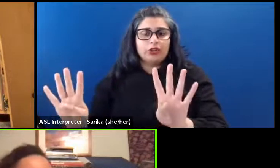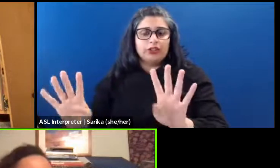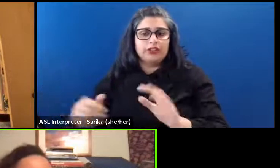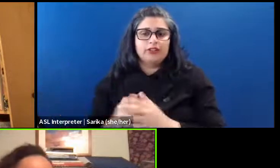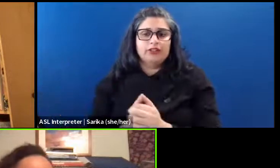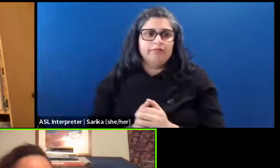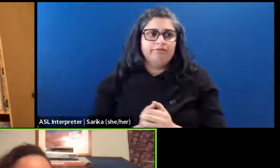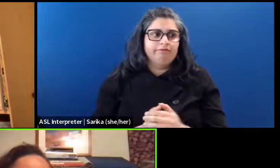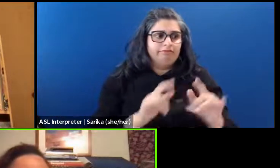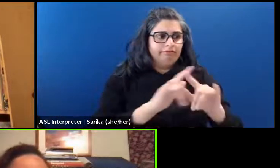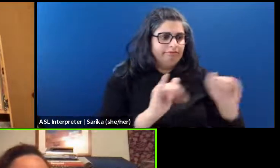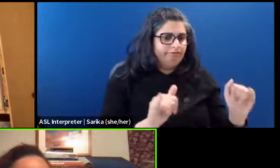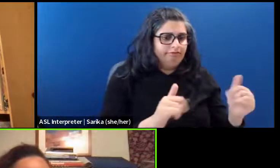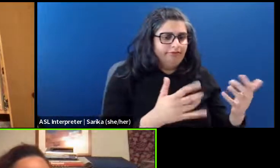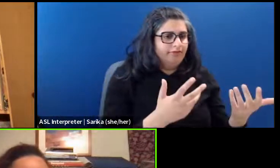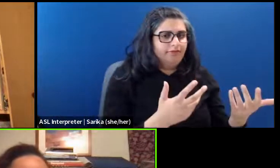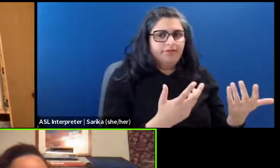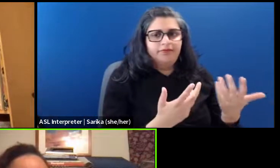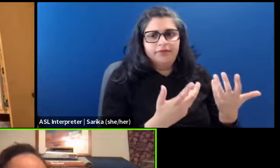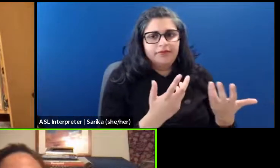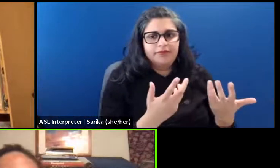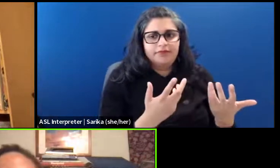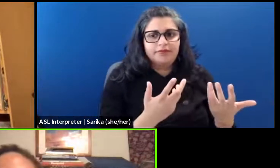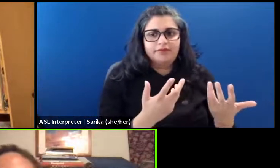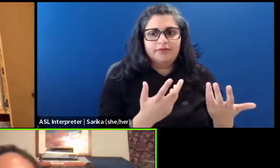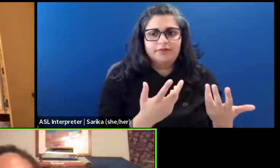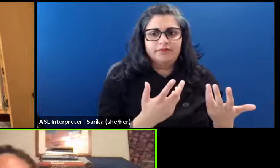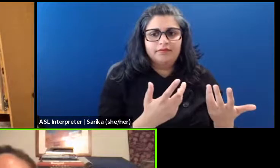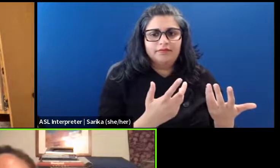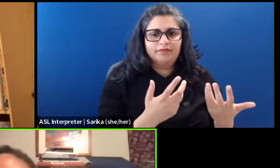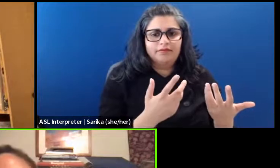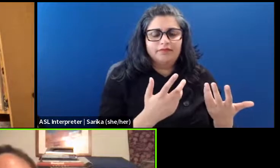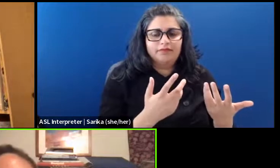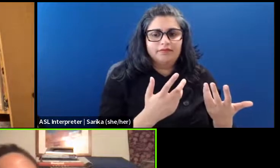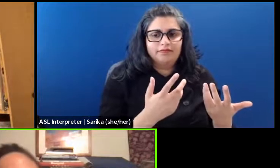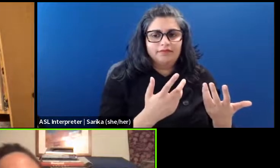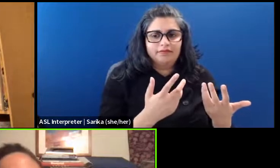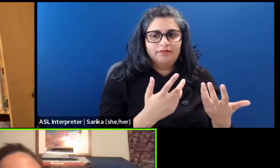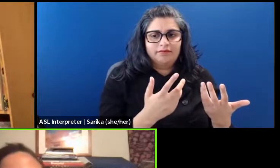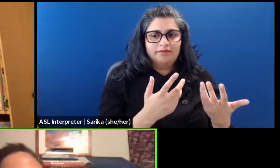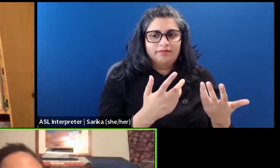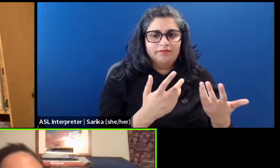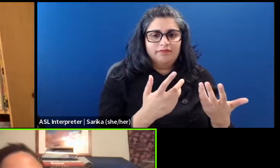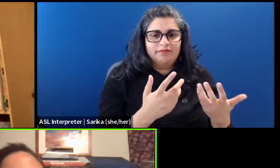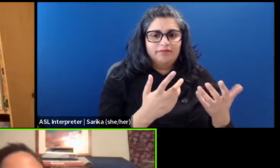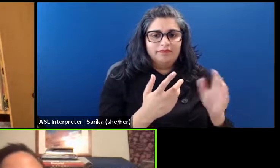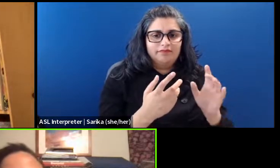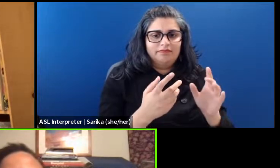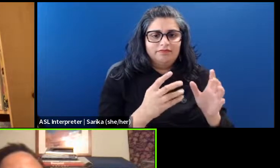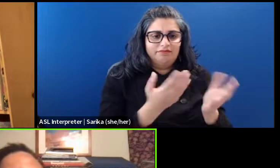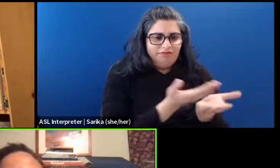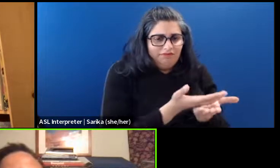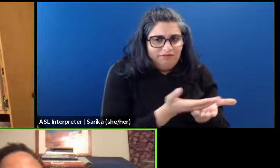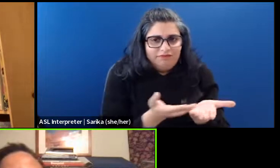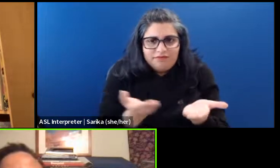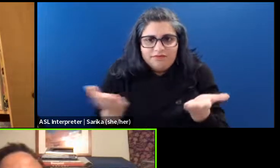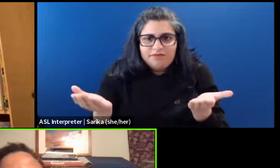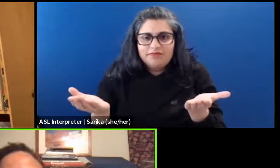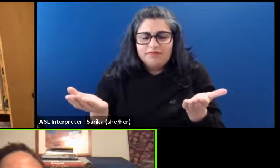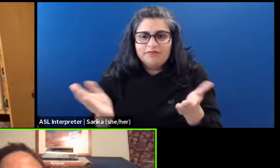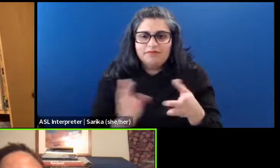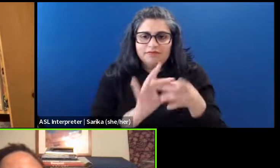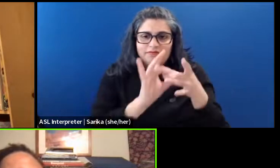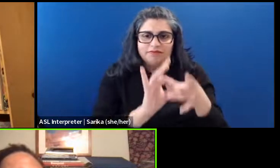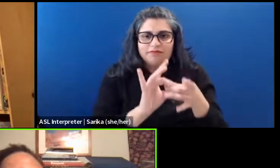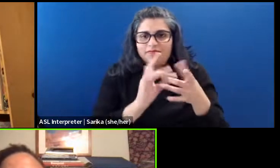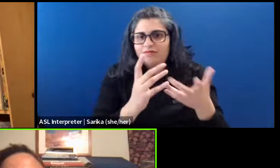they will have, you know, all of these accoutrements of you know,